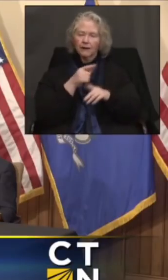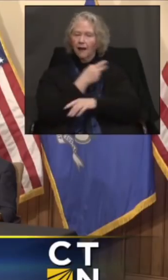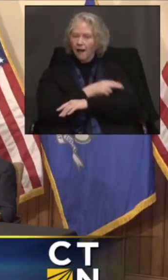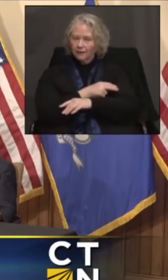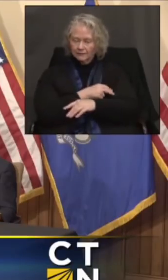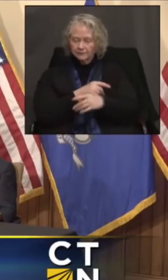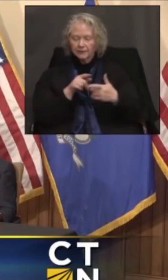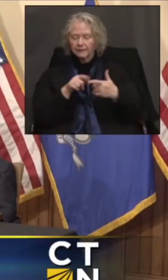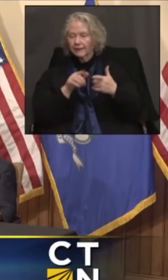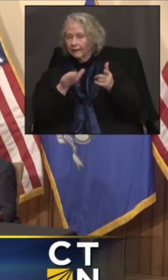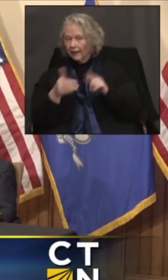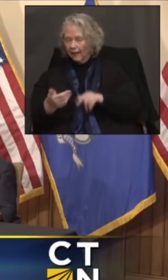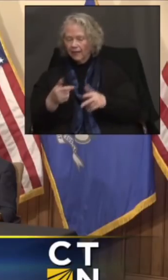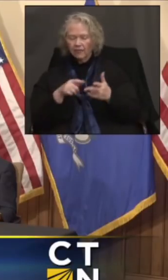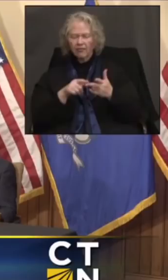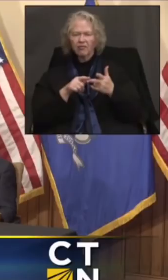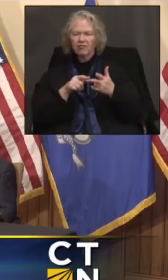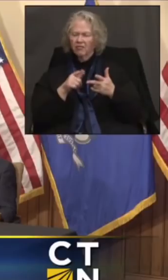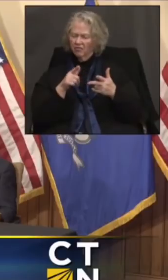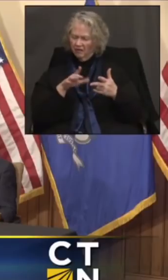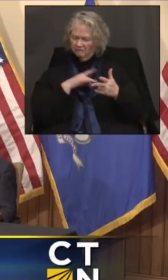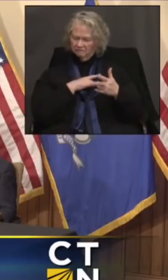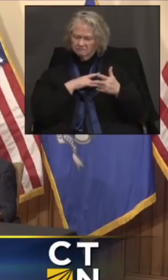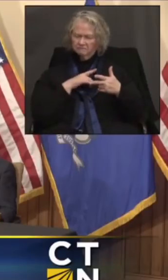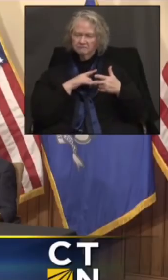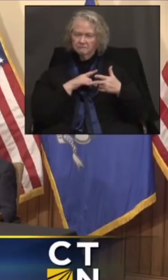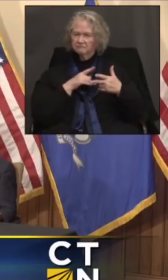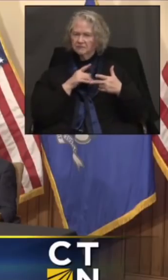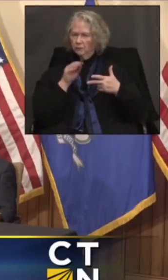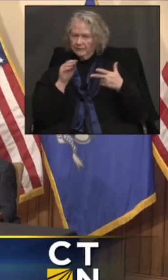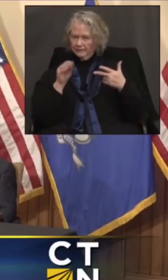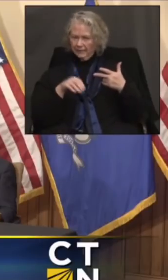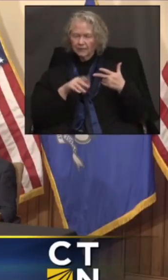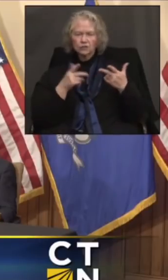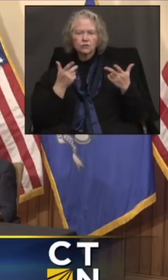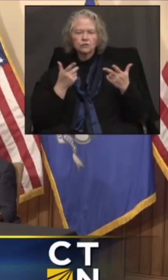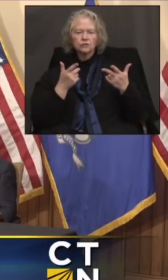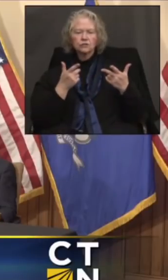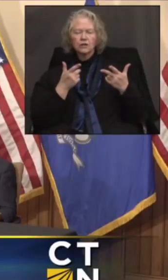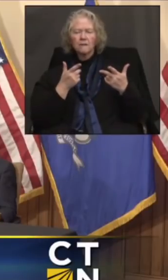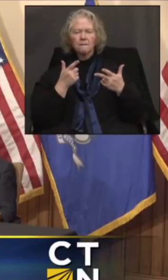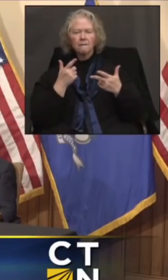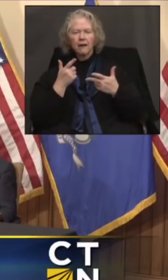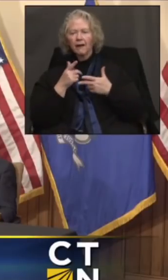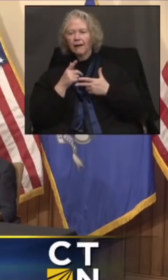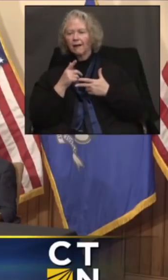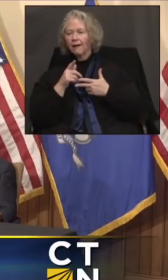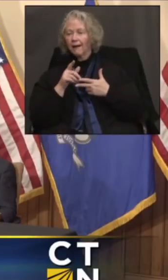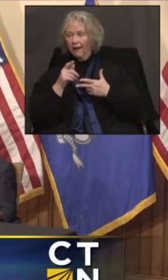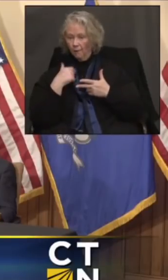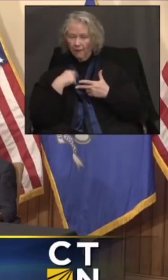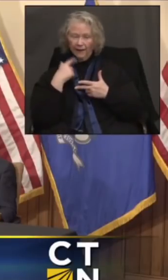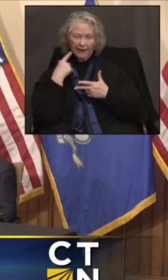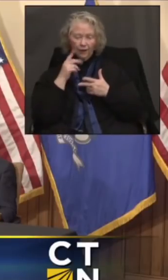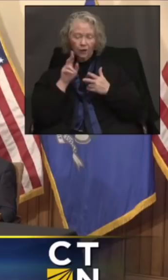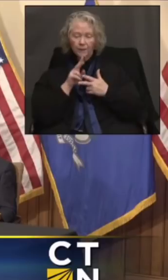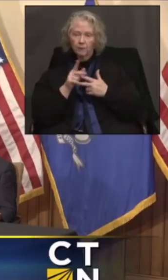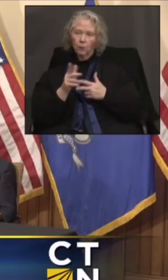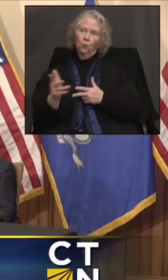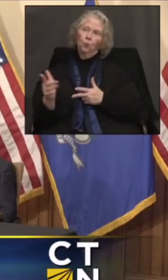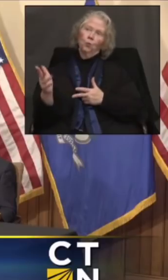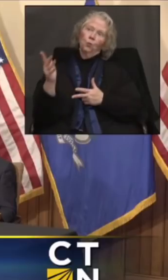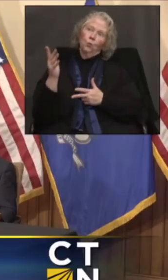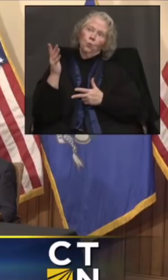case positivity, but that doesn't really capture what we're hearing about long COVID, people who tested positive months ago, but are still